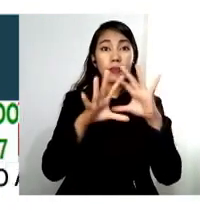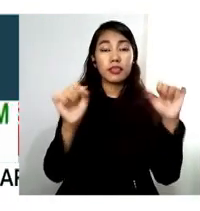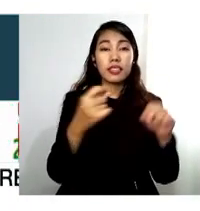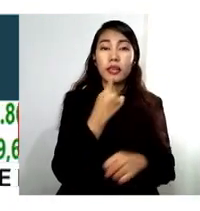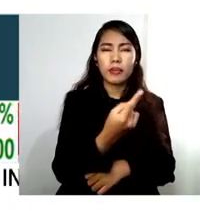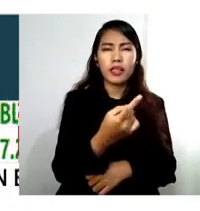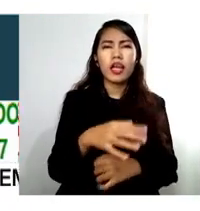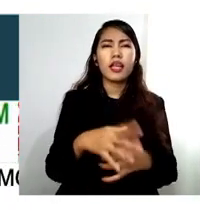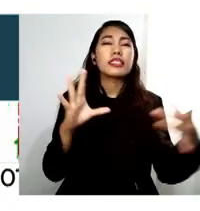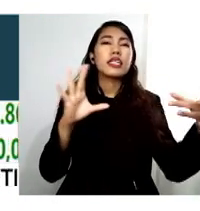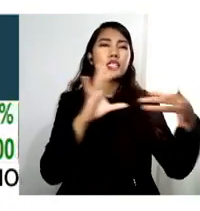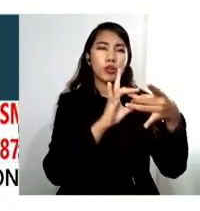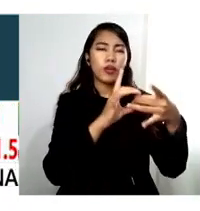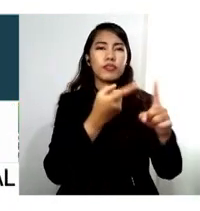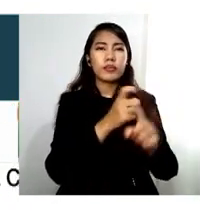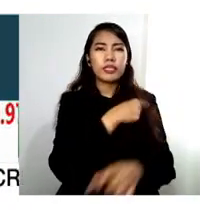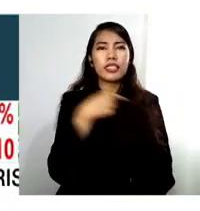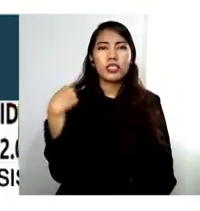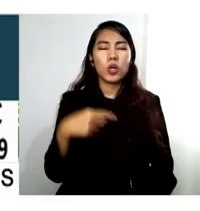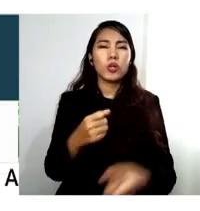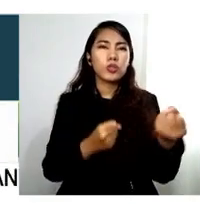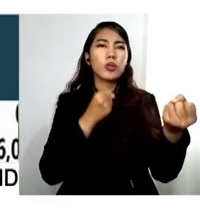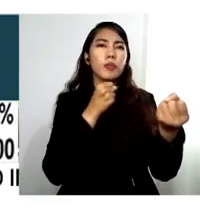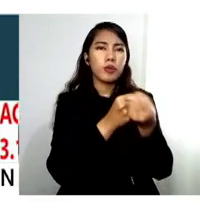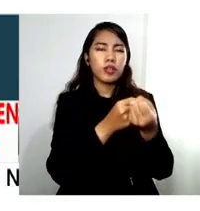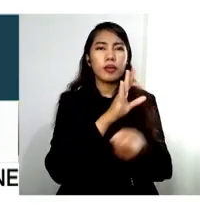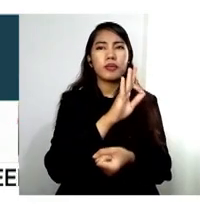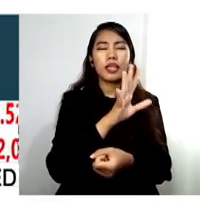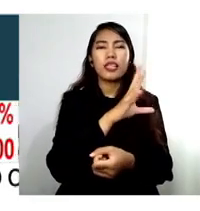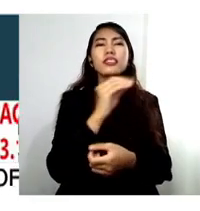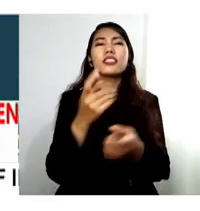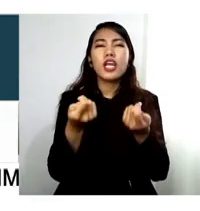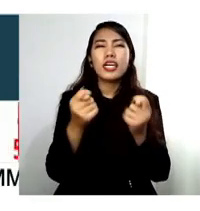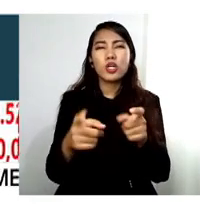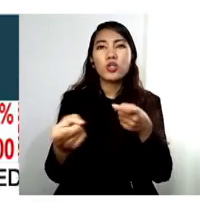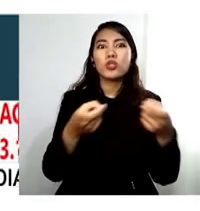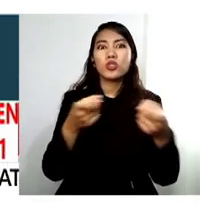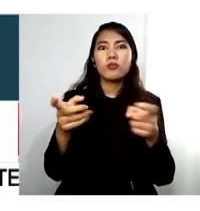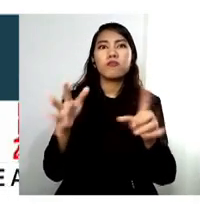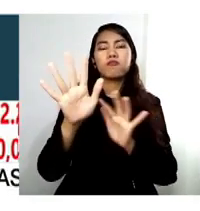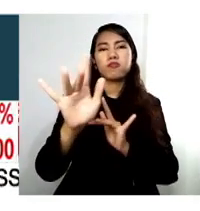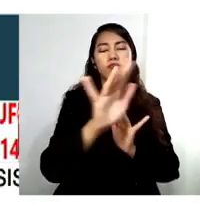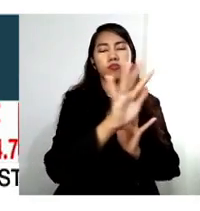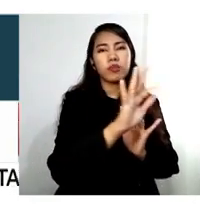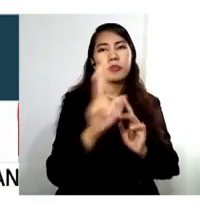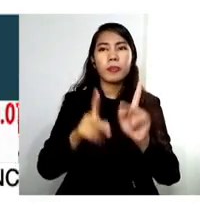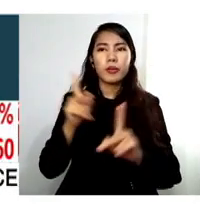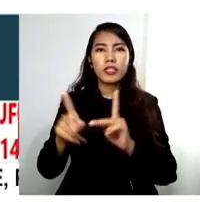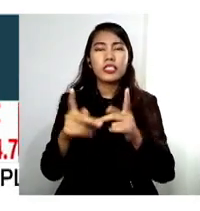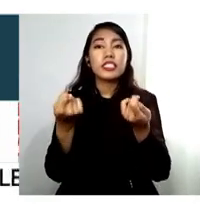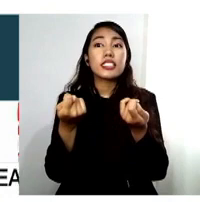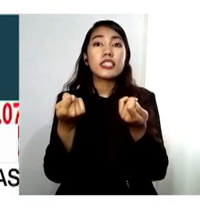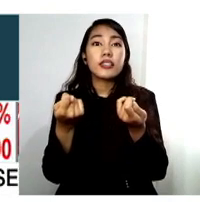that were seen backing Duterte and trying to sway the upcoming national elections in favor of the possible presidential bid of his daughter, Davao